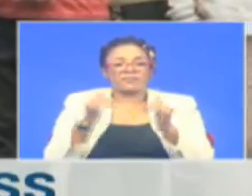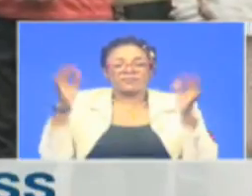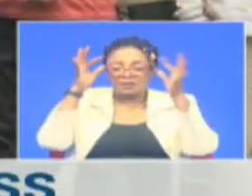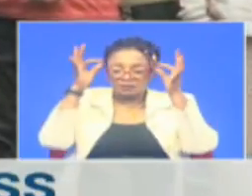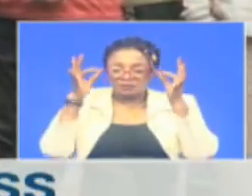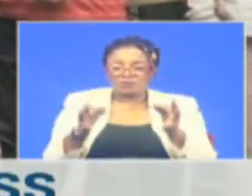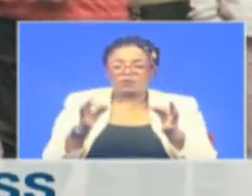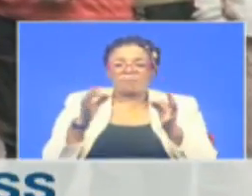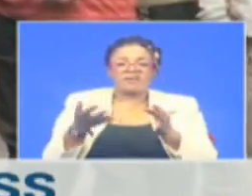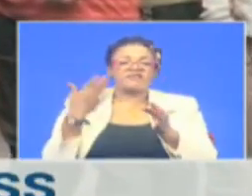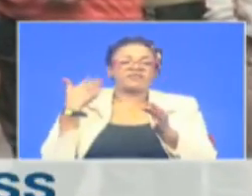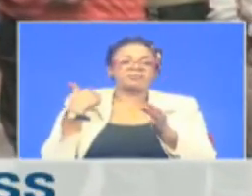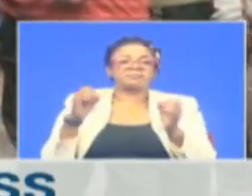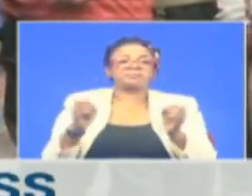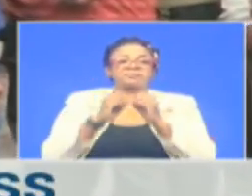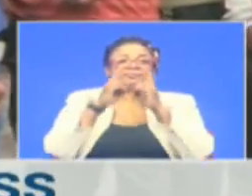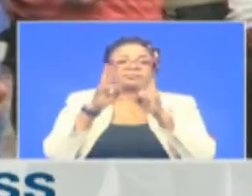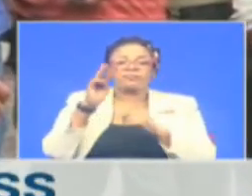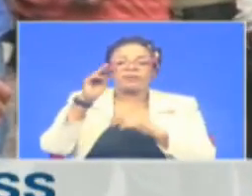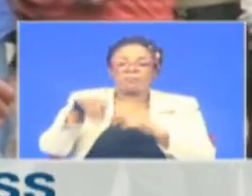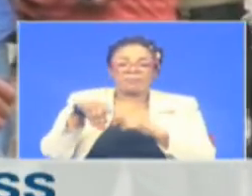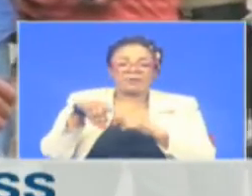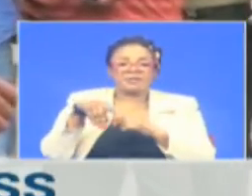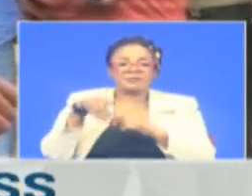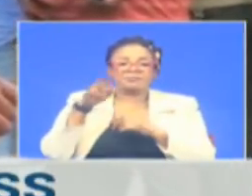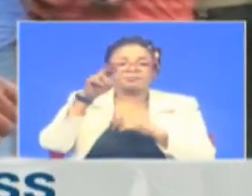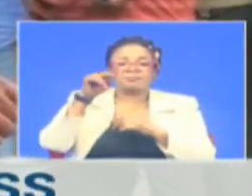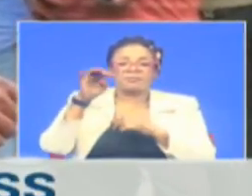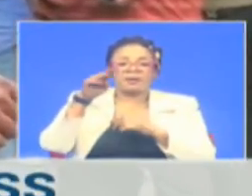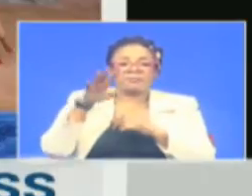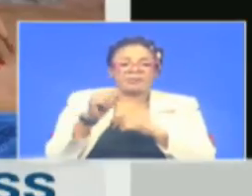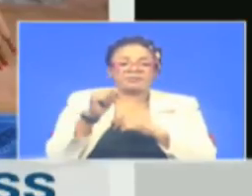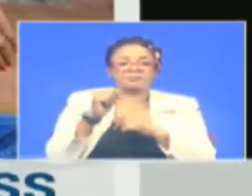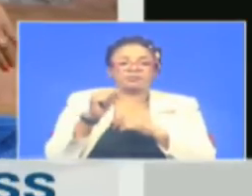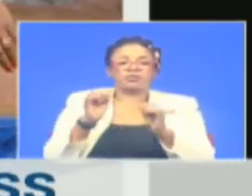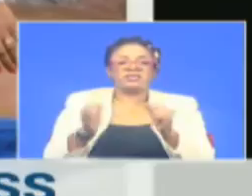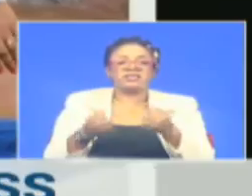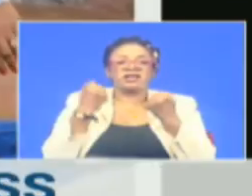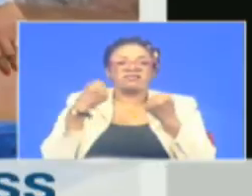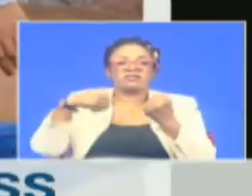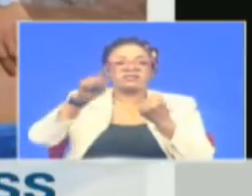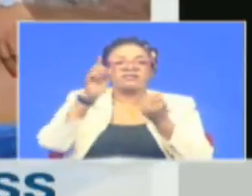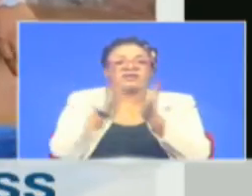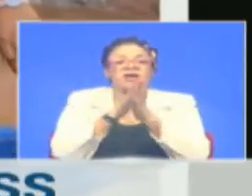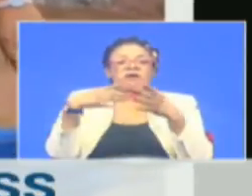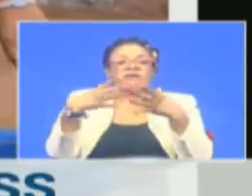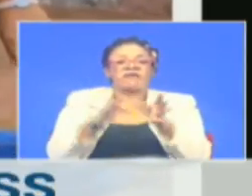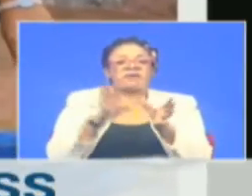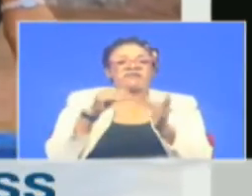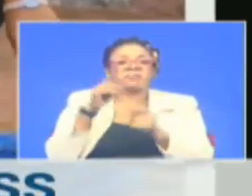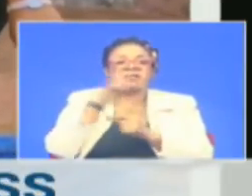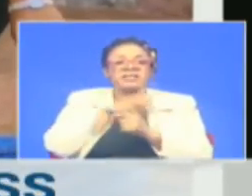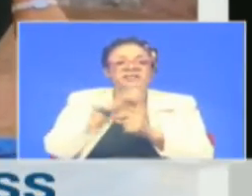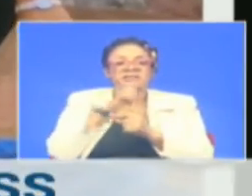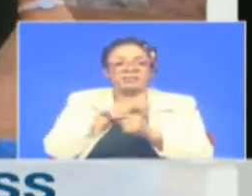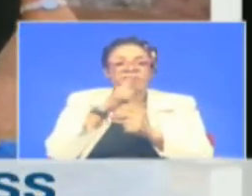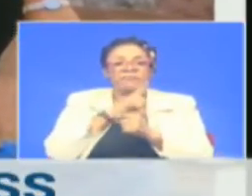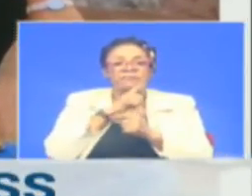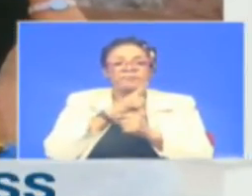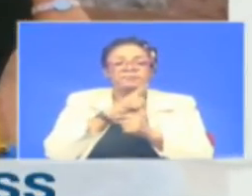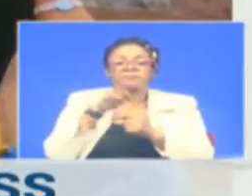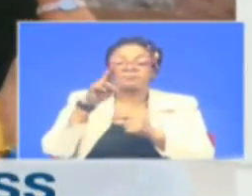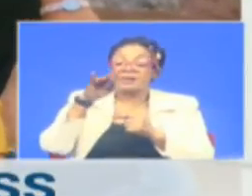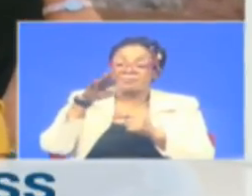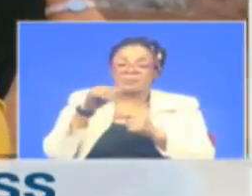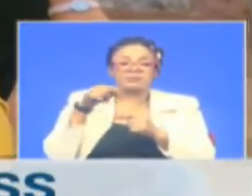Urban Constituency MP, God Bless Lema, to save himself and his family from danger turned into this. Lema, now sitting